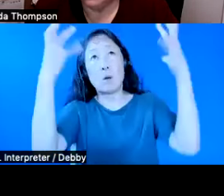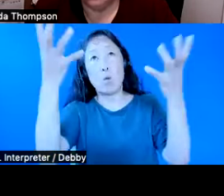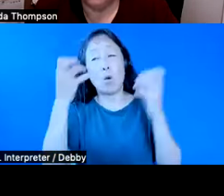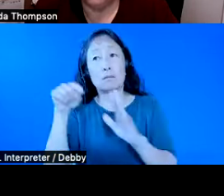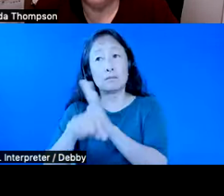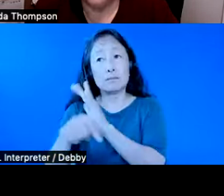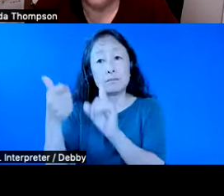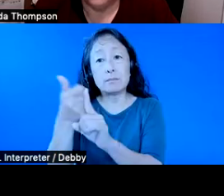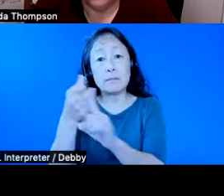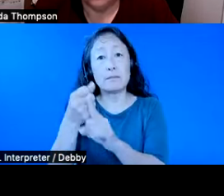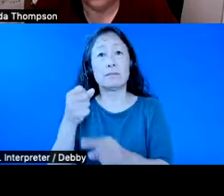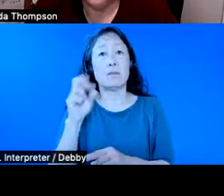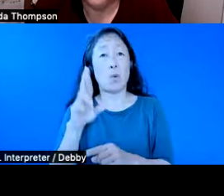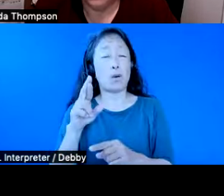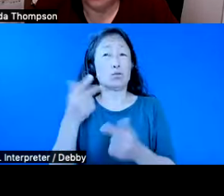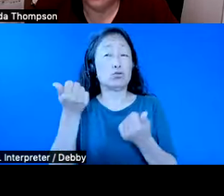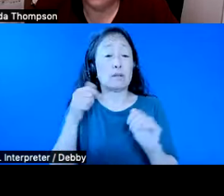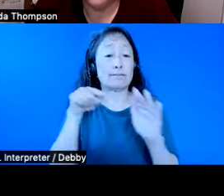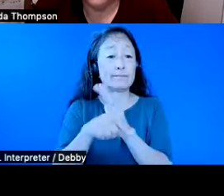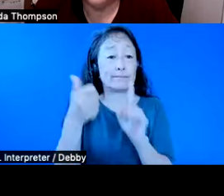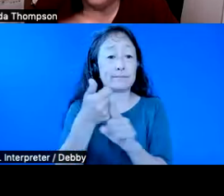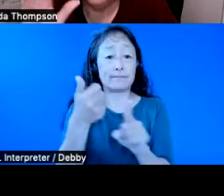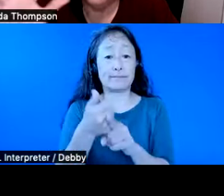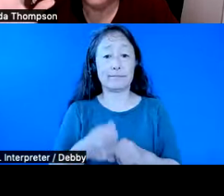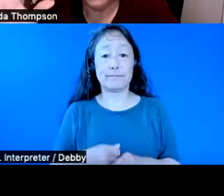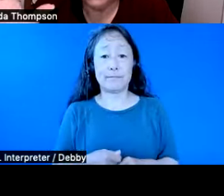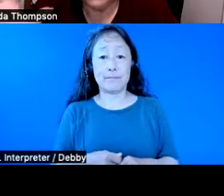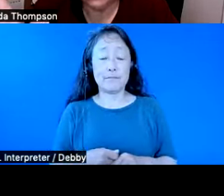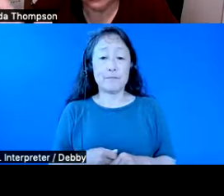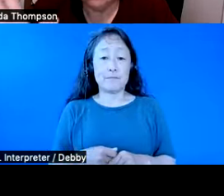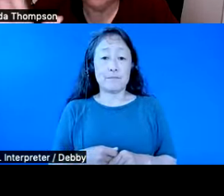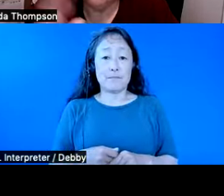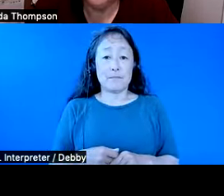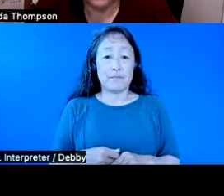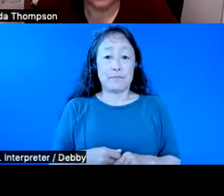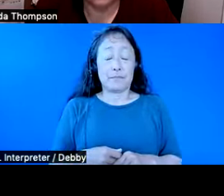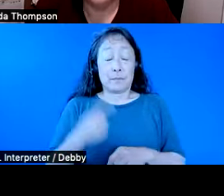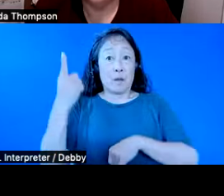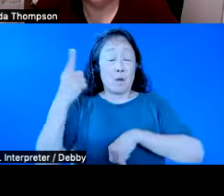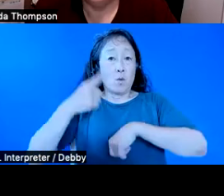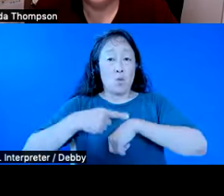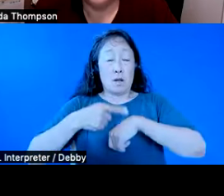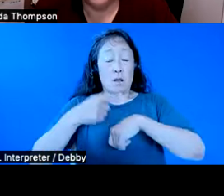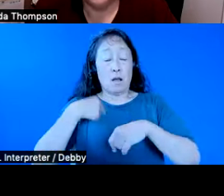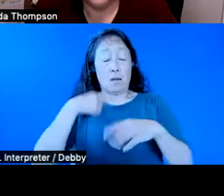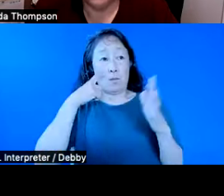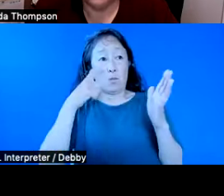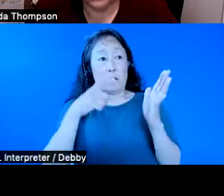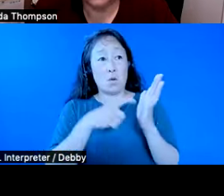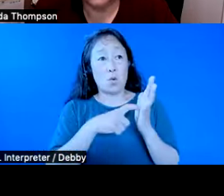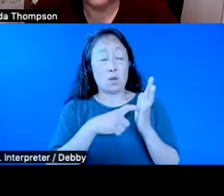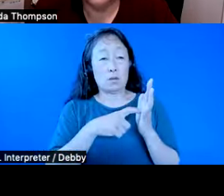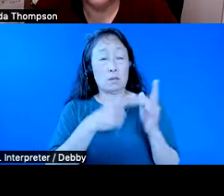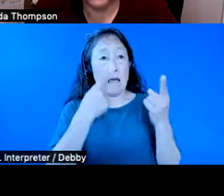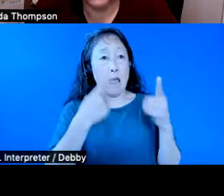be more than a couple in a little space and time. But we know